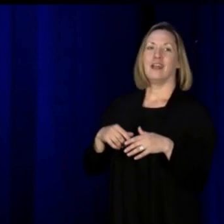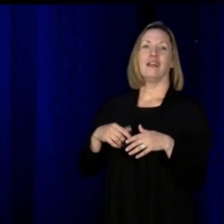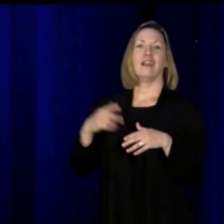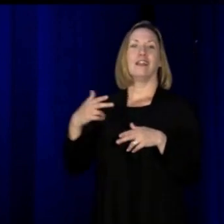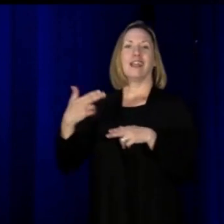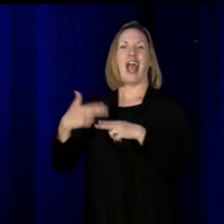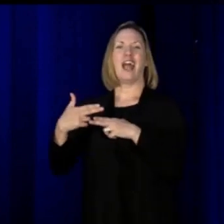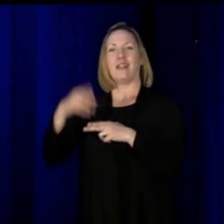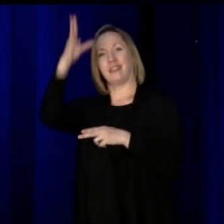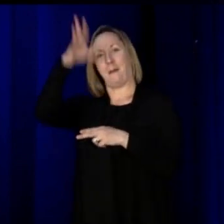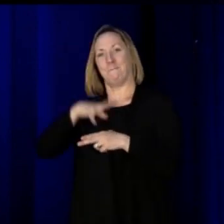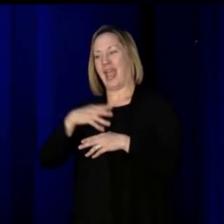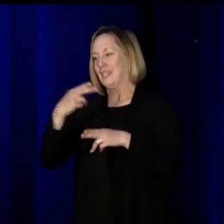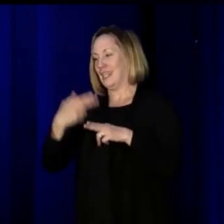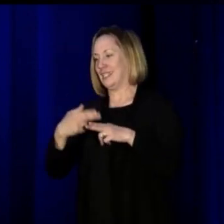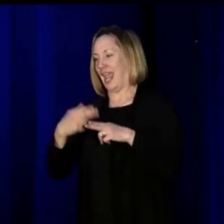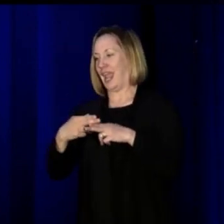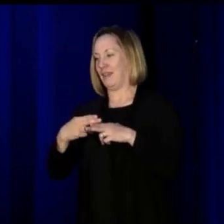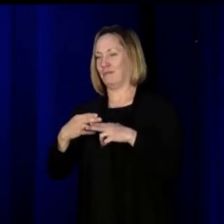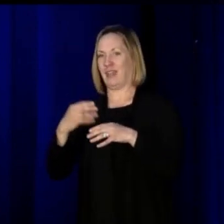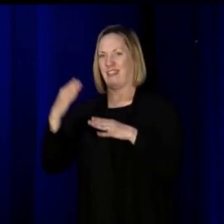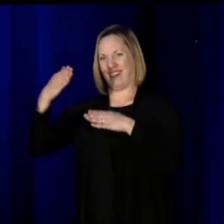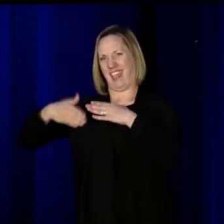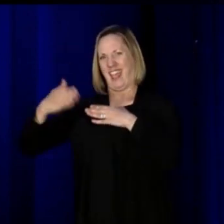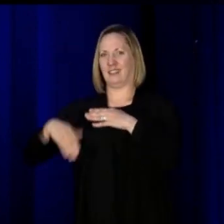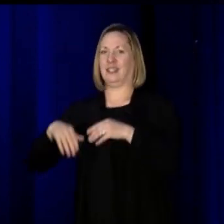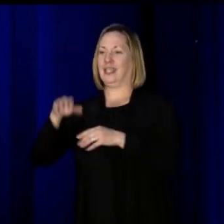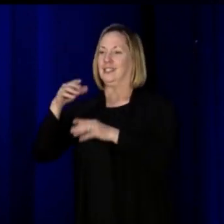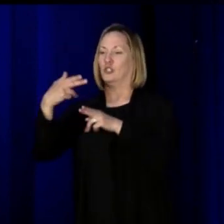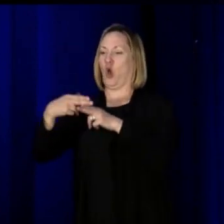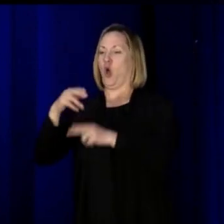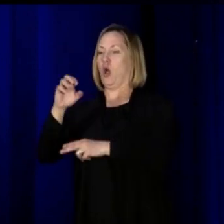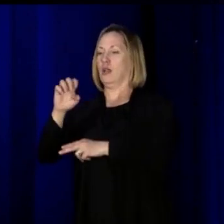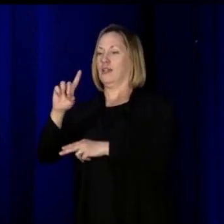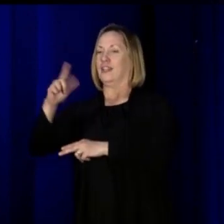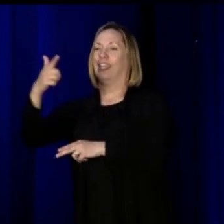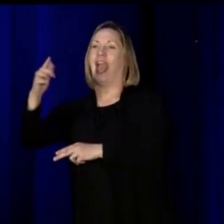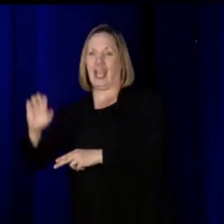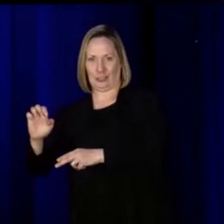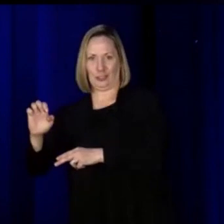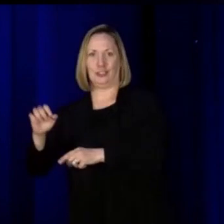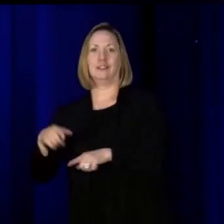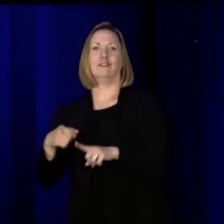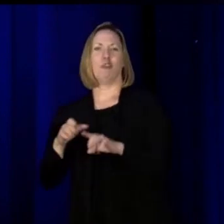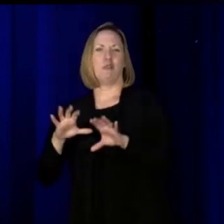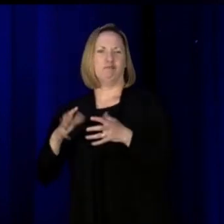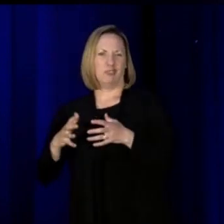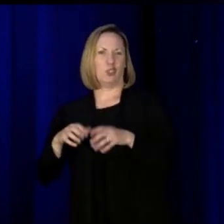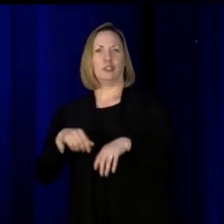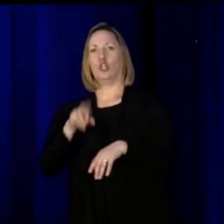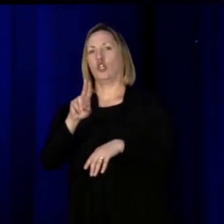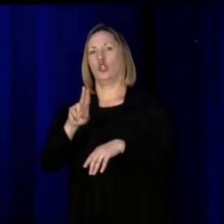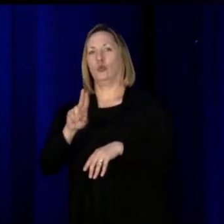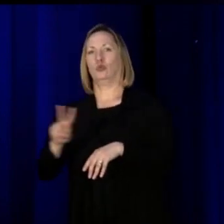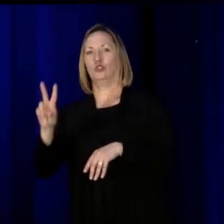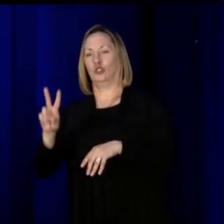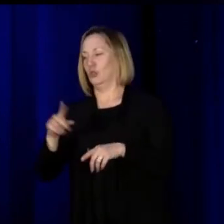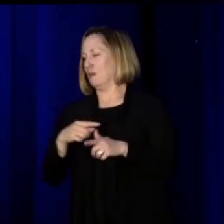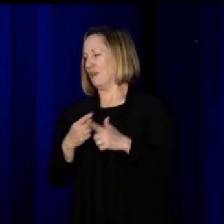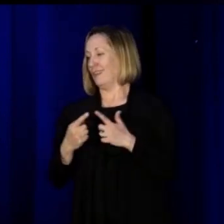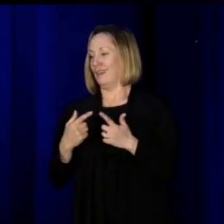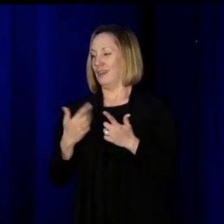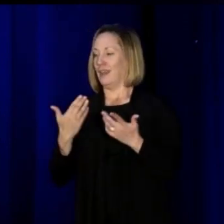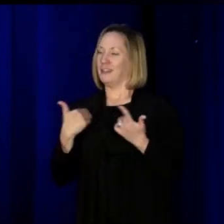Edge, the guitar player from U2. But I thought, or I saw that had a lot of